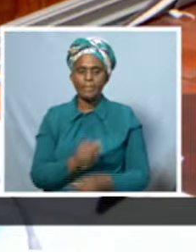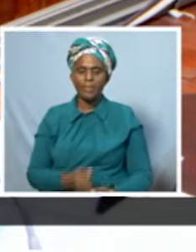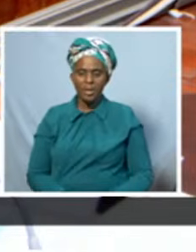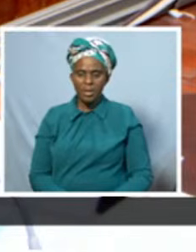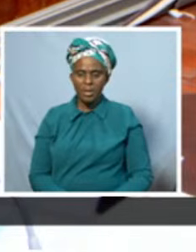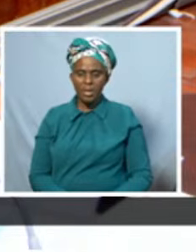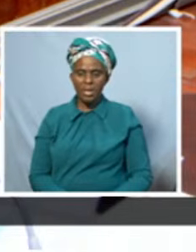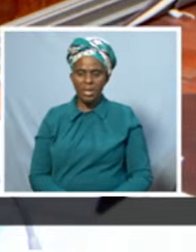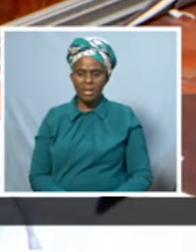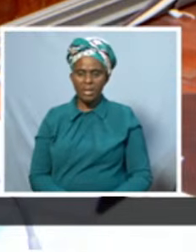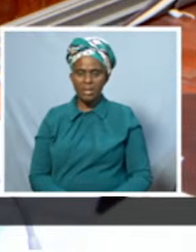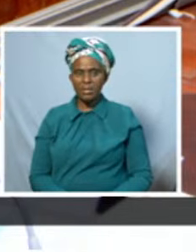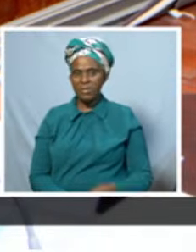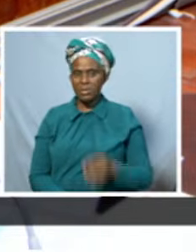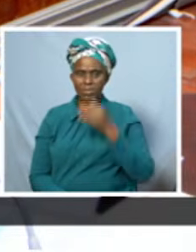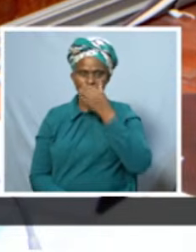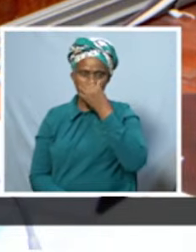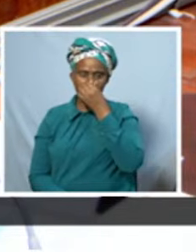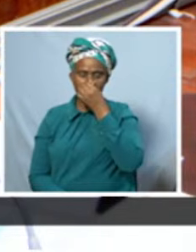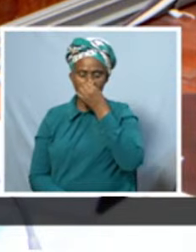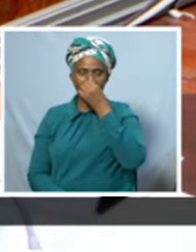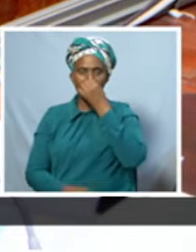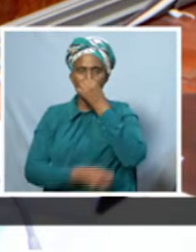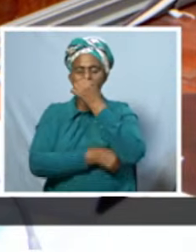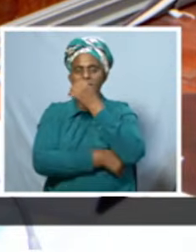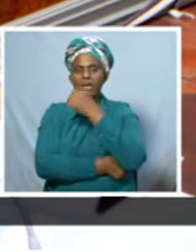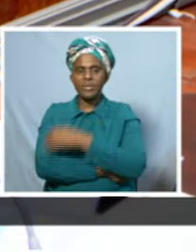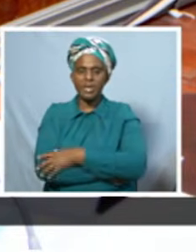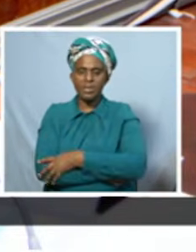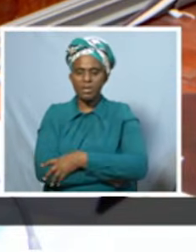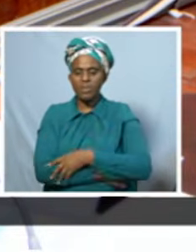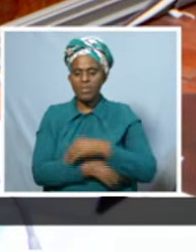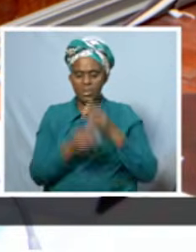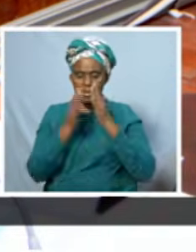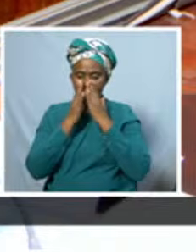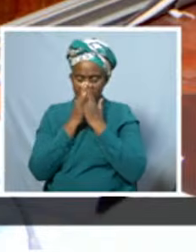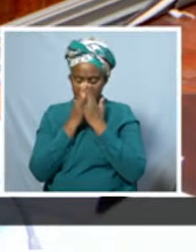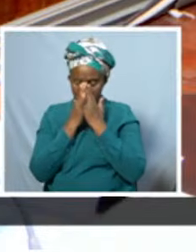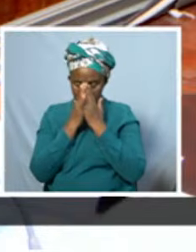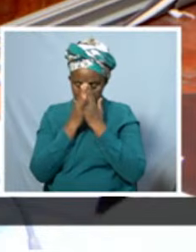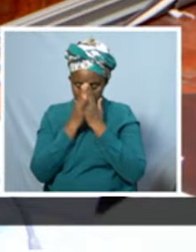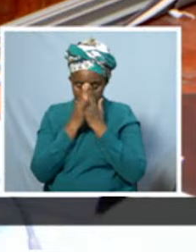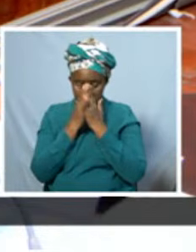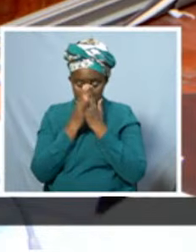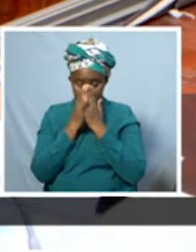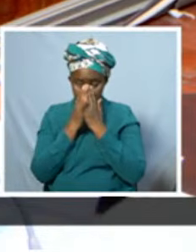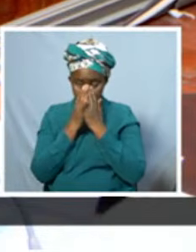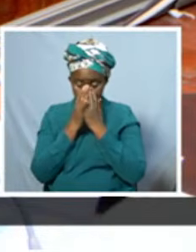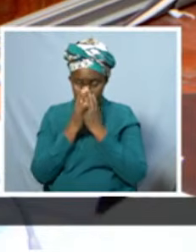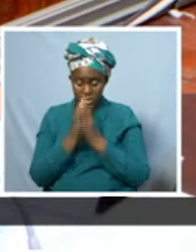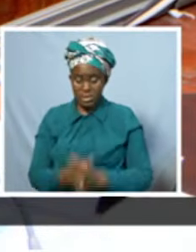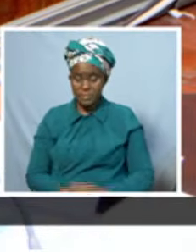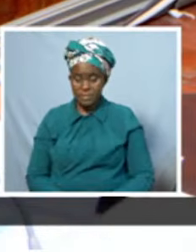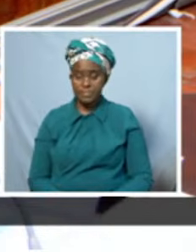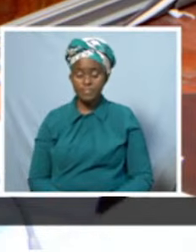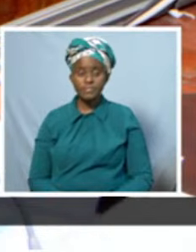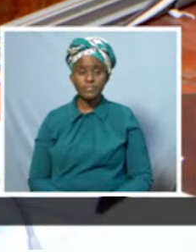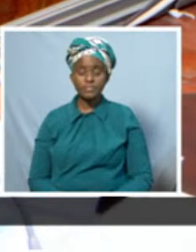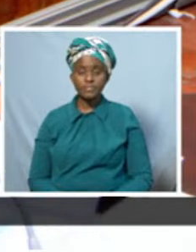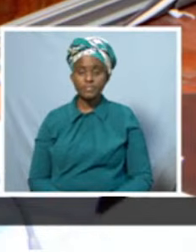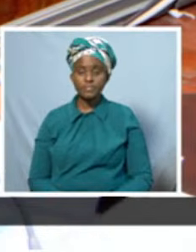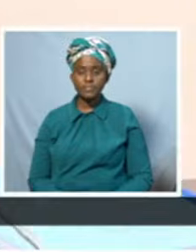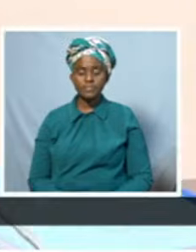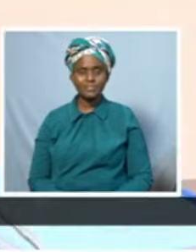Maybe you can answer that question. Is it the reason why the president is introducing loans officer? Chair, I